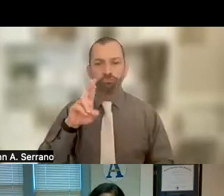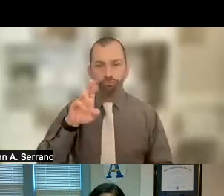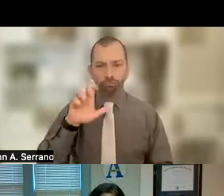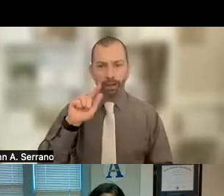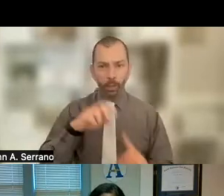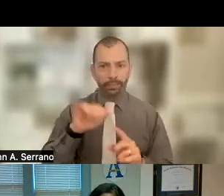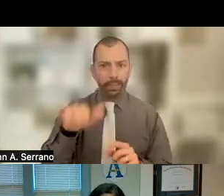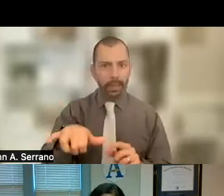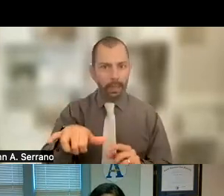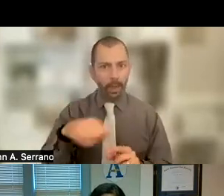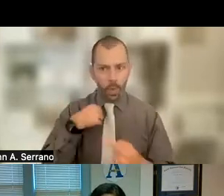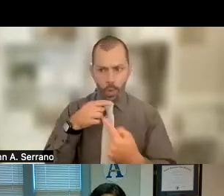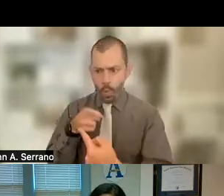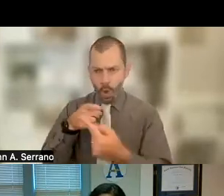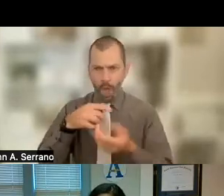back.